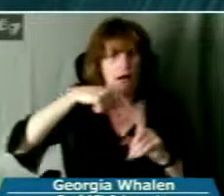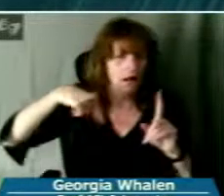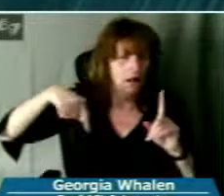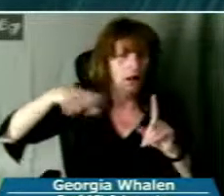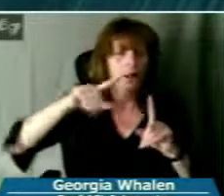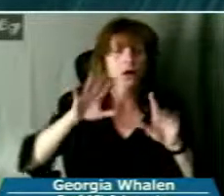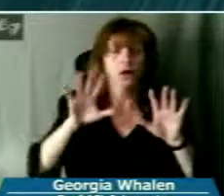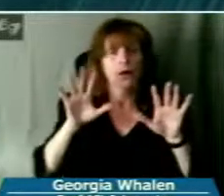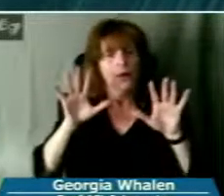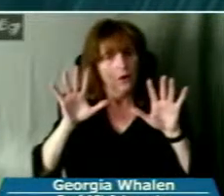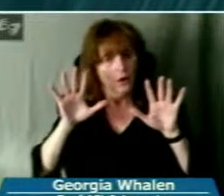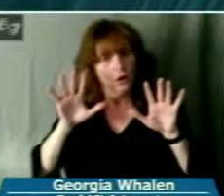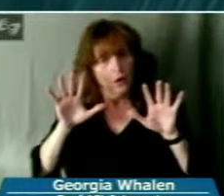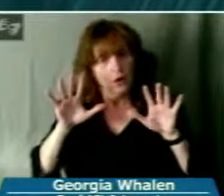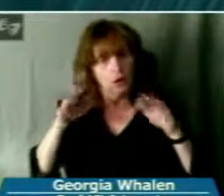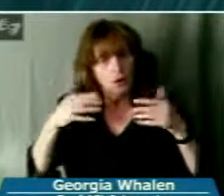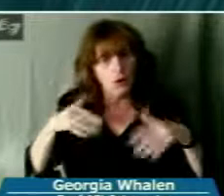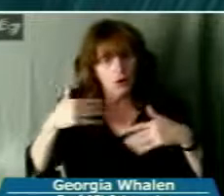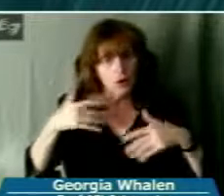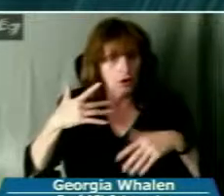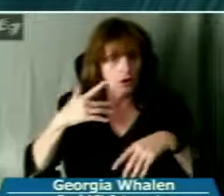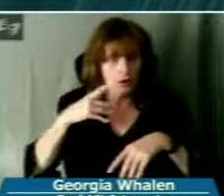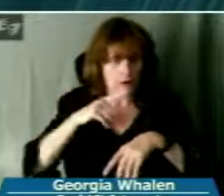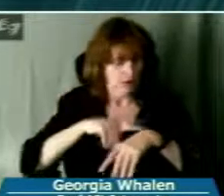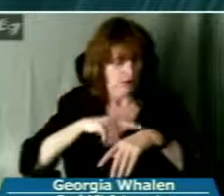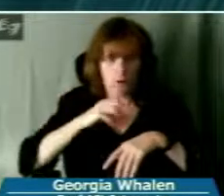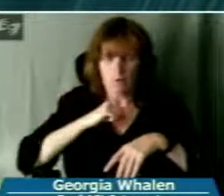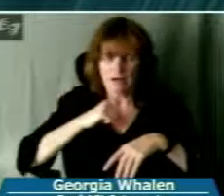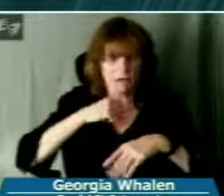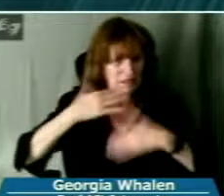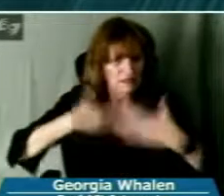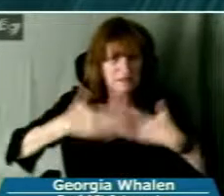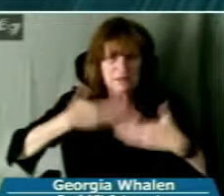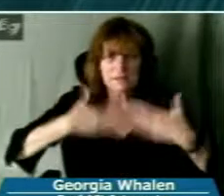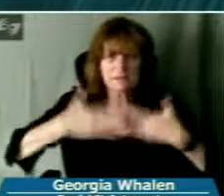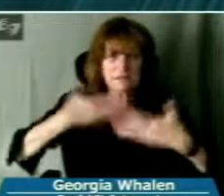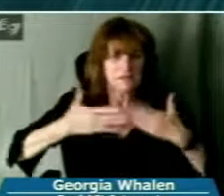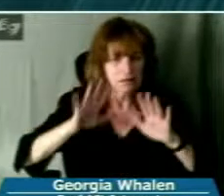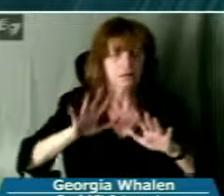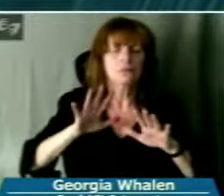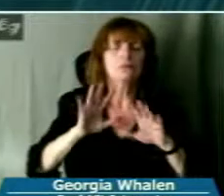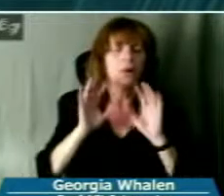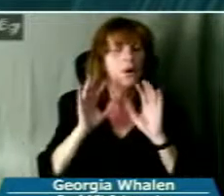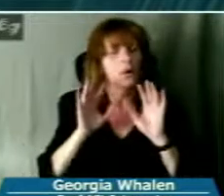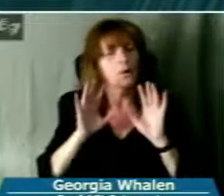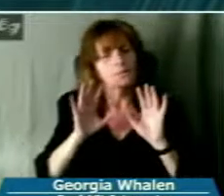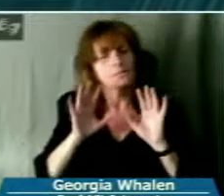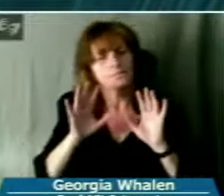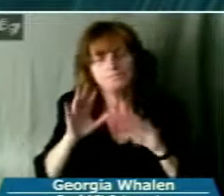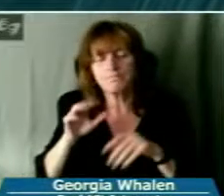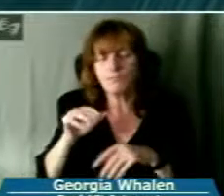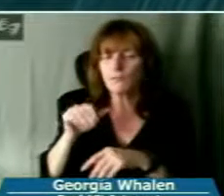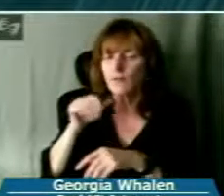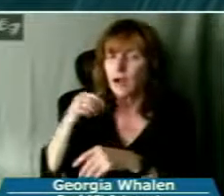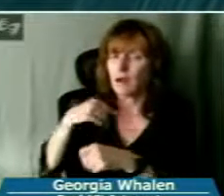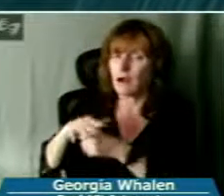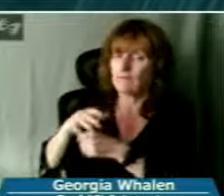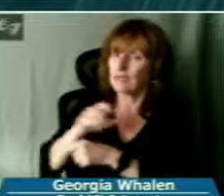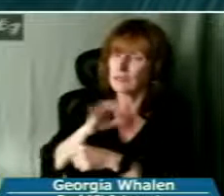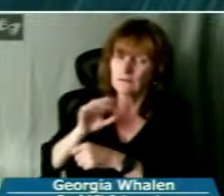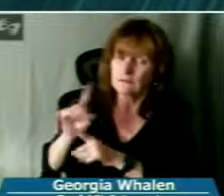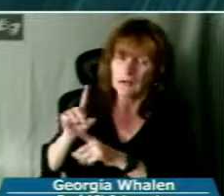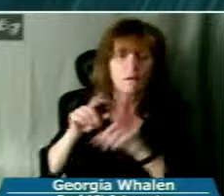way. It wasn't necessarily the number of people we might have dedicated to that, as it was just, again, the complexity